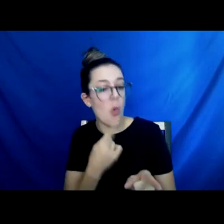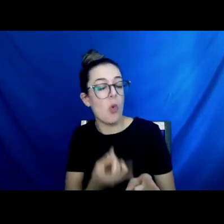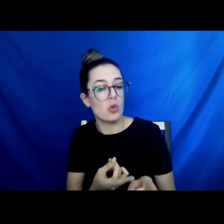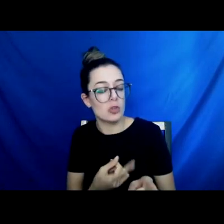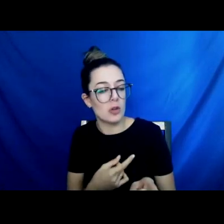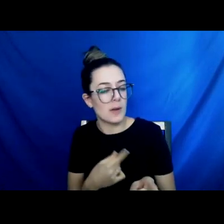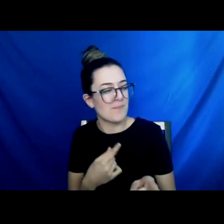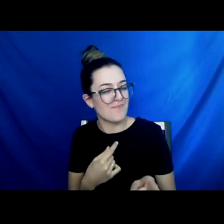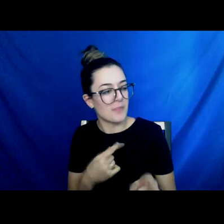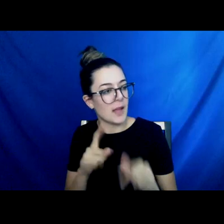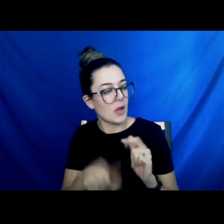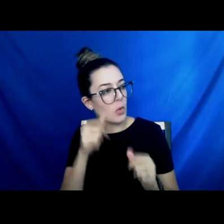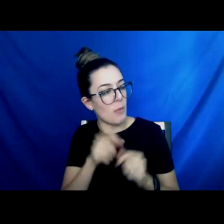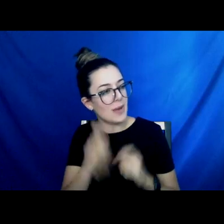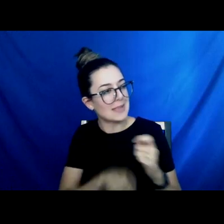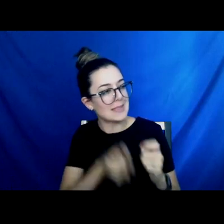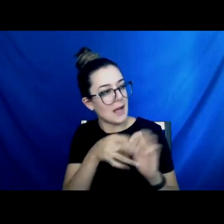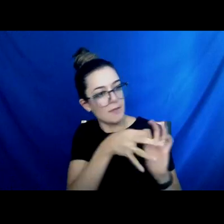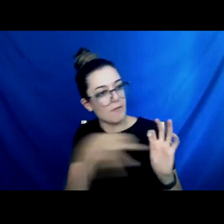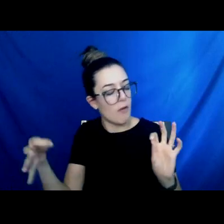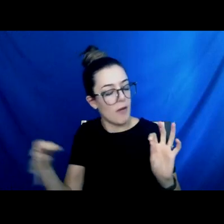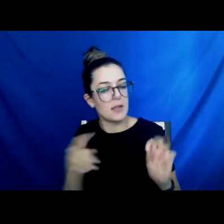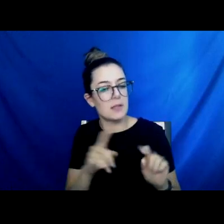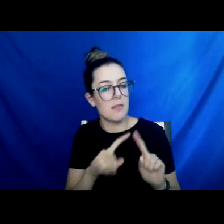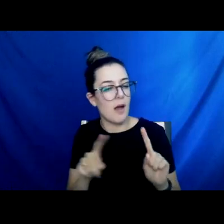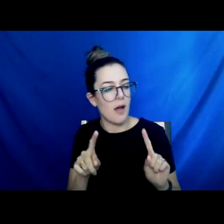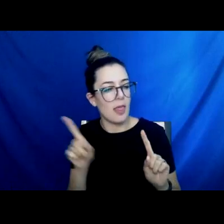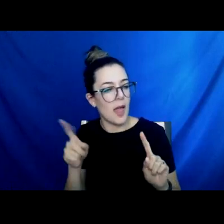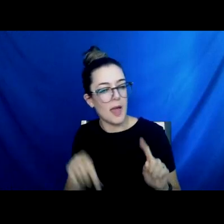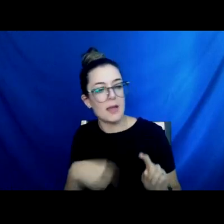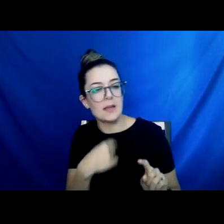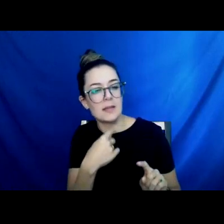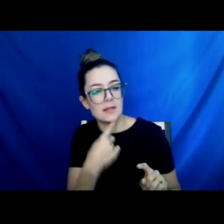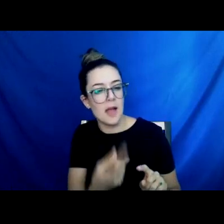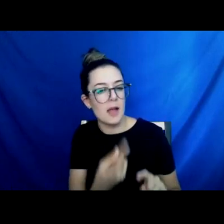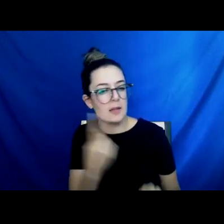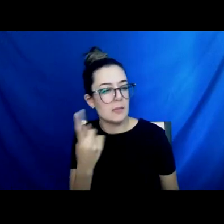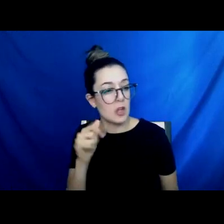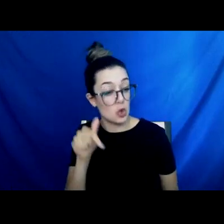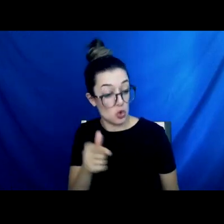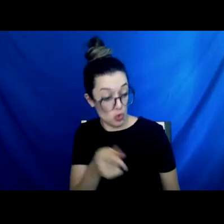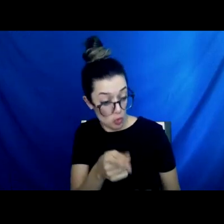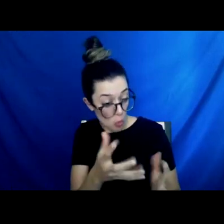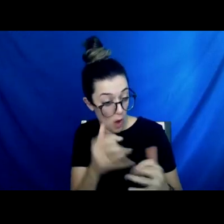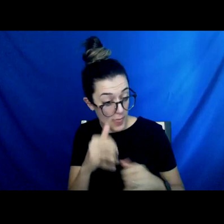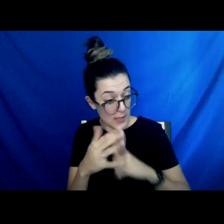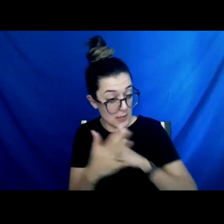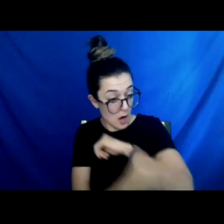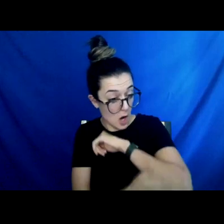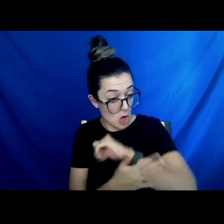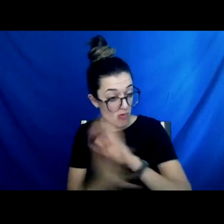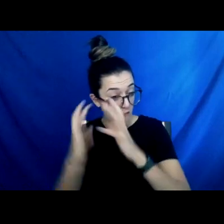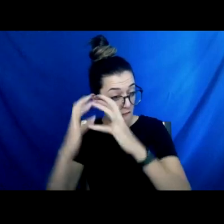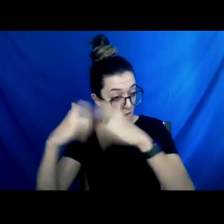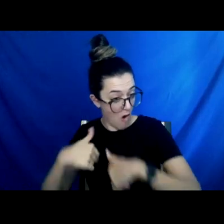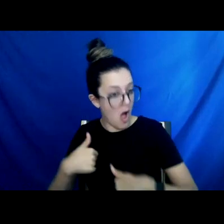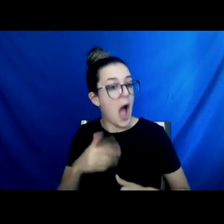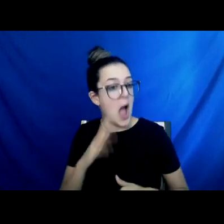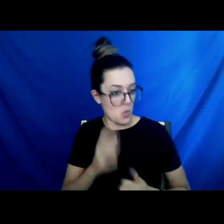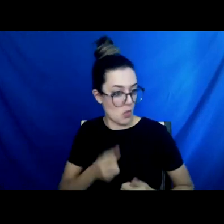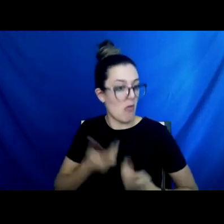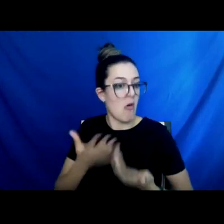I can't remember the exact phrase, you know, you want this country to fall, like I'll make this country fall, like